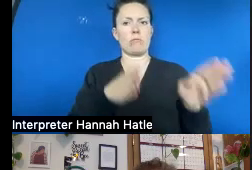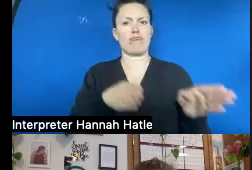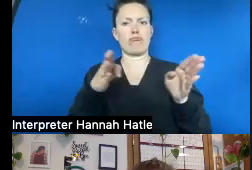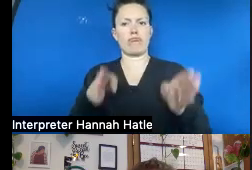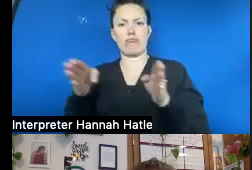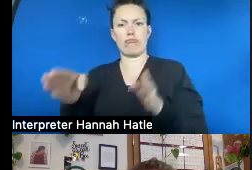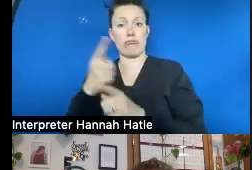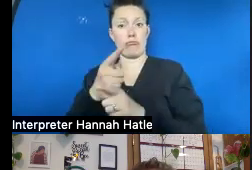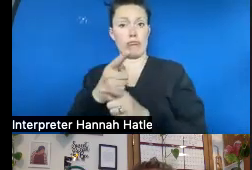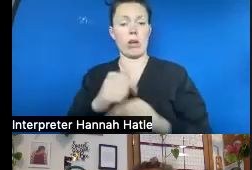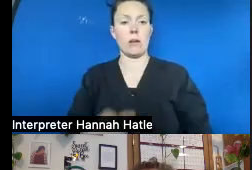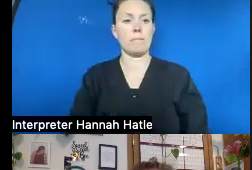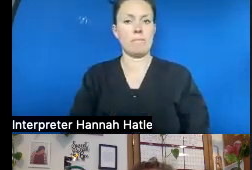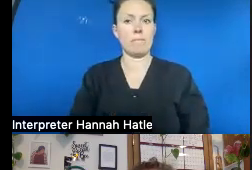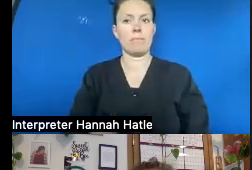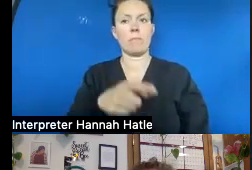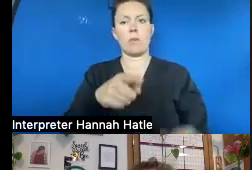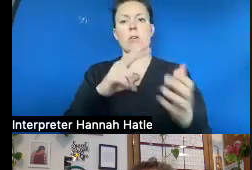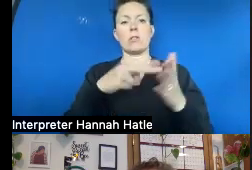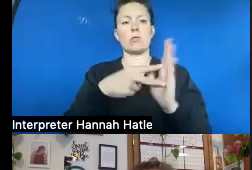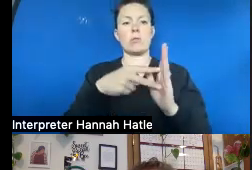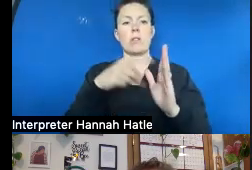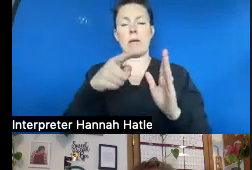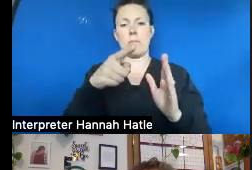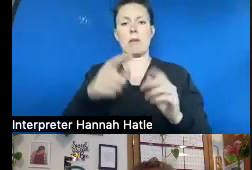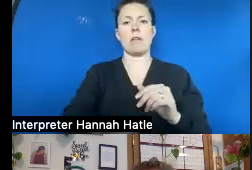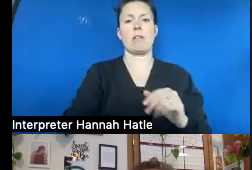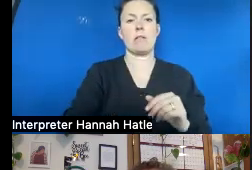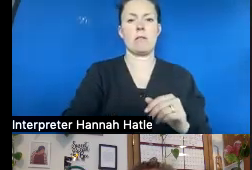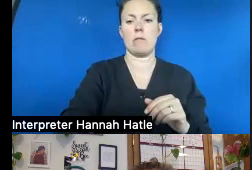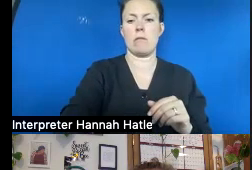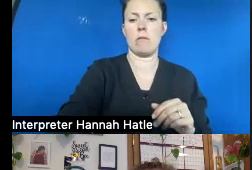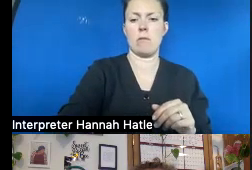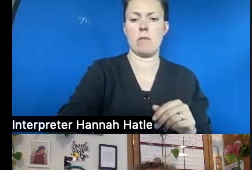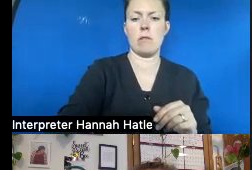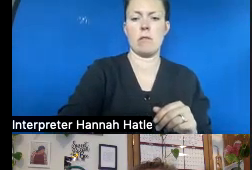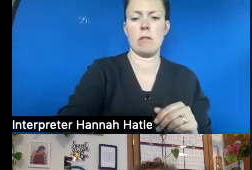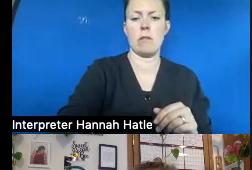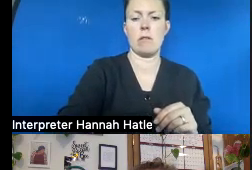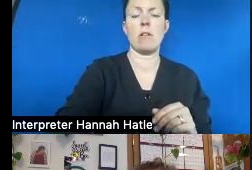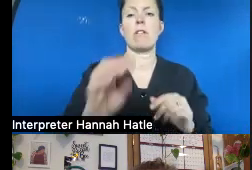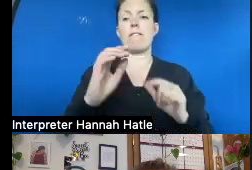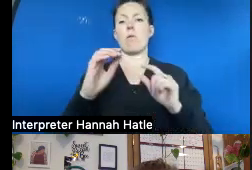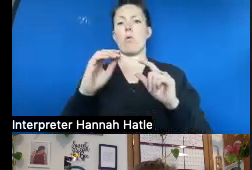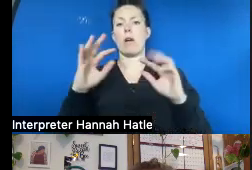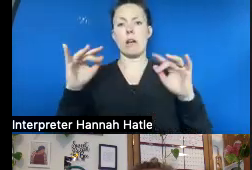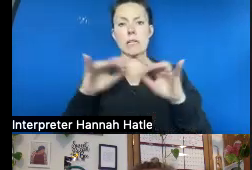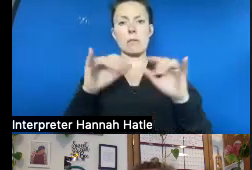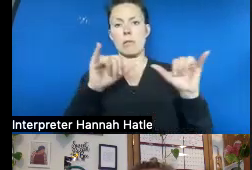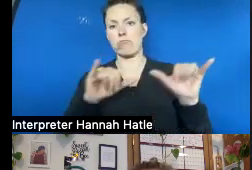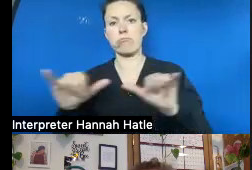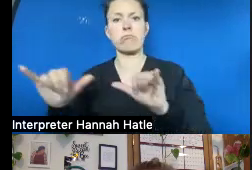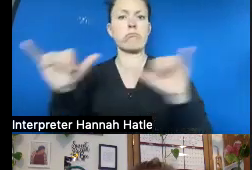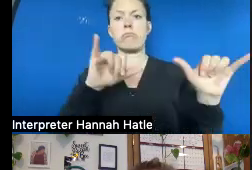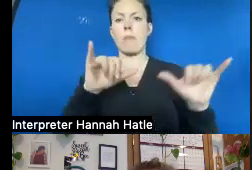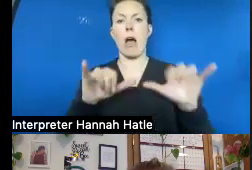And we kind of just talked about this, that result of assimilation and colonization policies. We have incorporated or